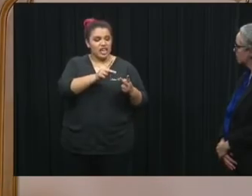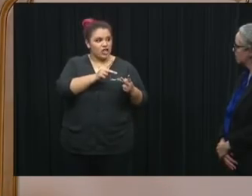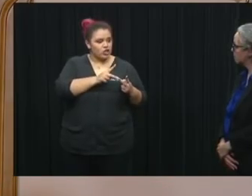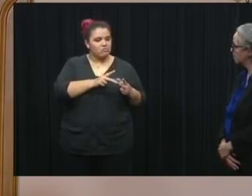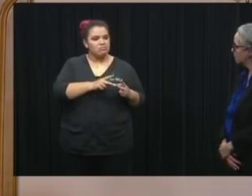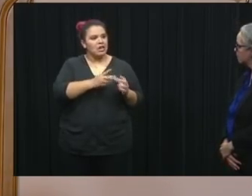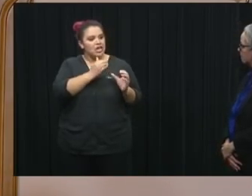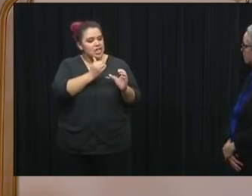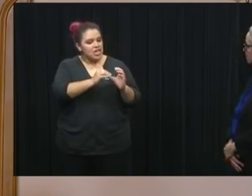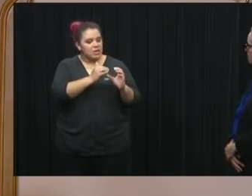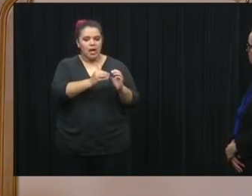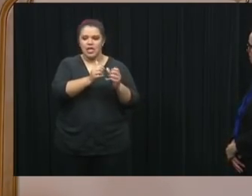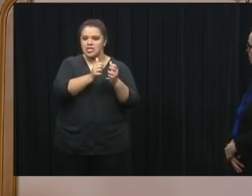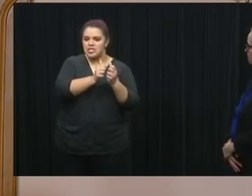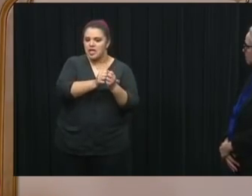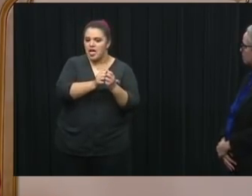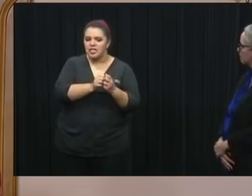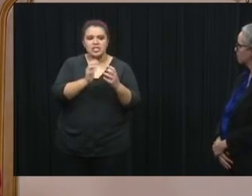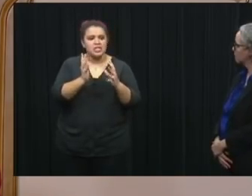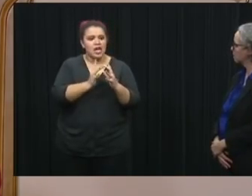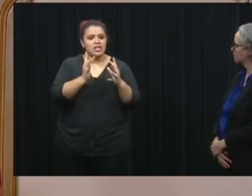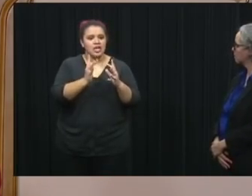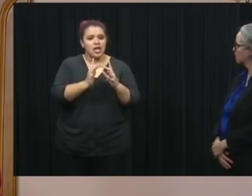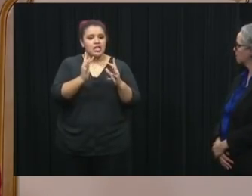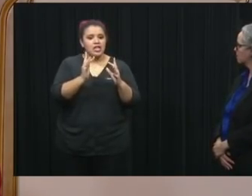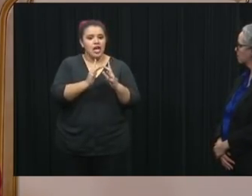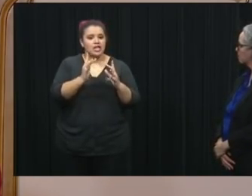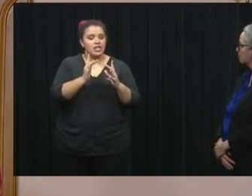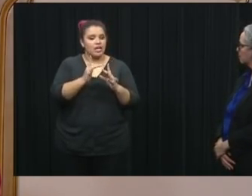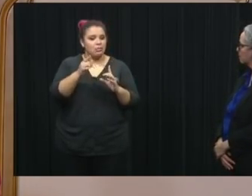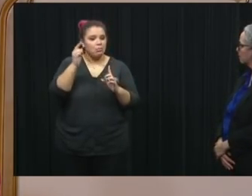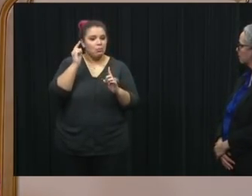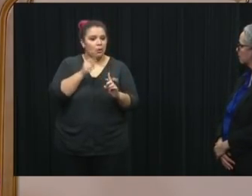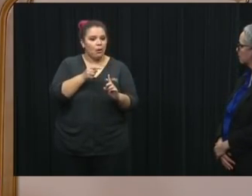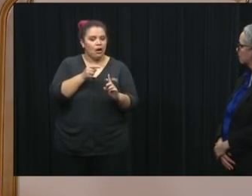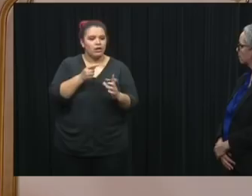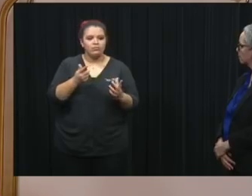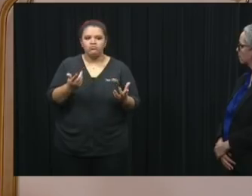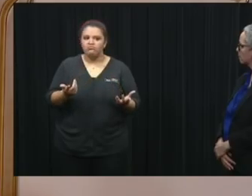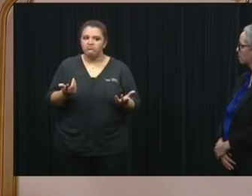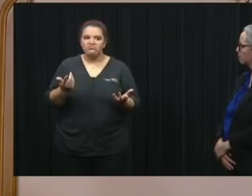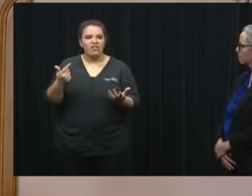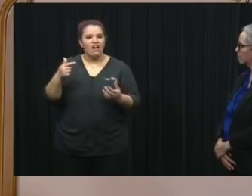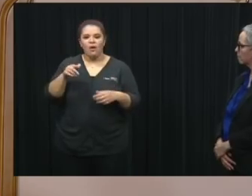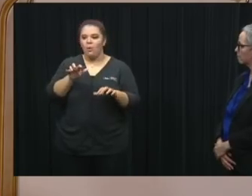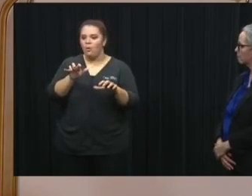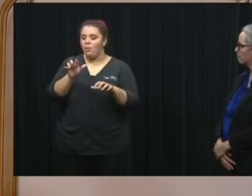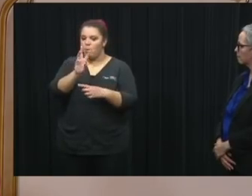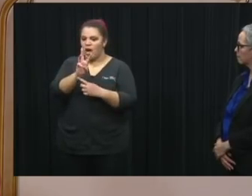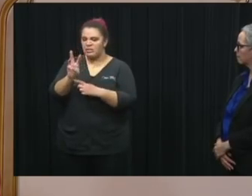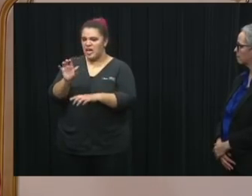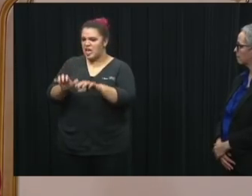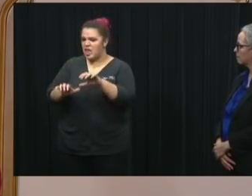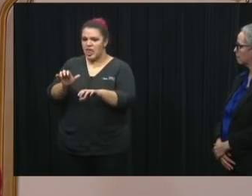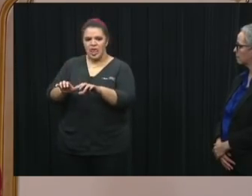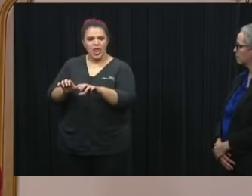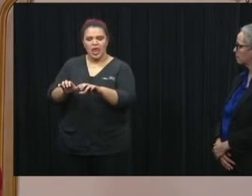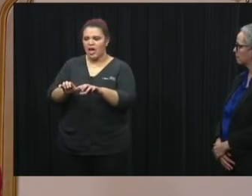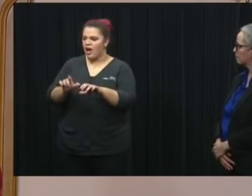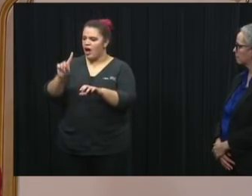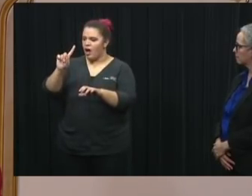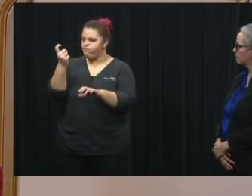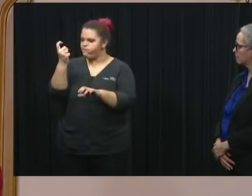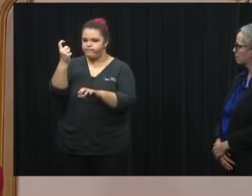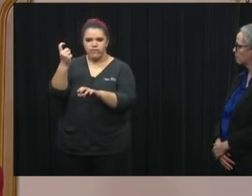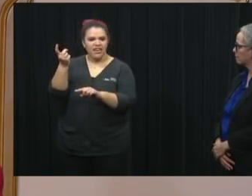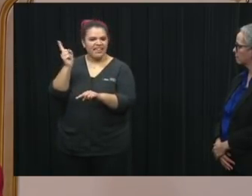texting us every way known to mankind, getting the message across that they cannot get on the website correctly, that they cannot get through